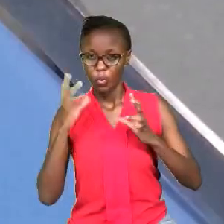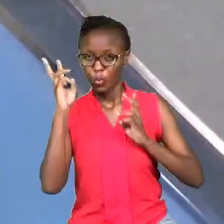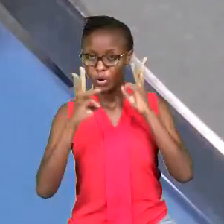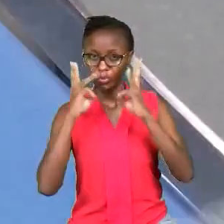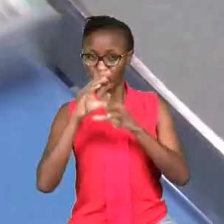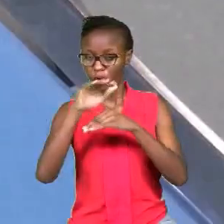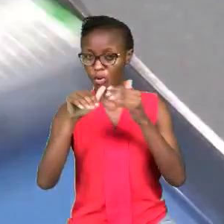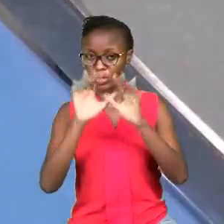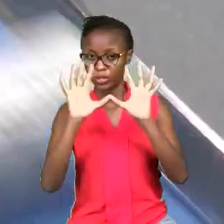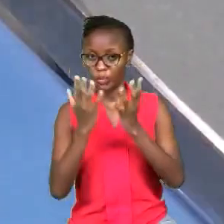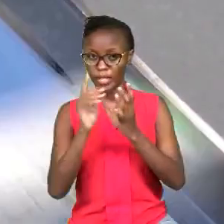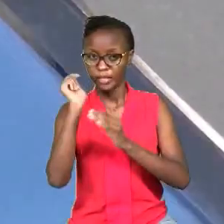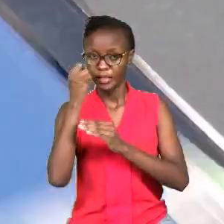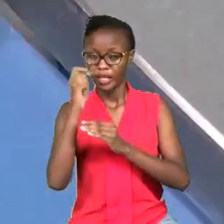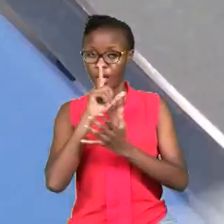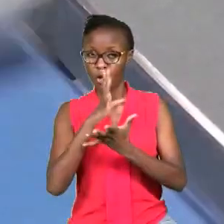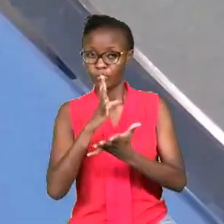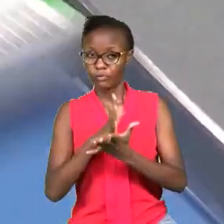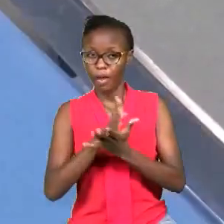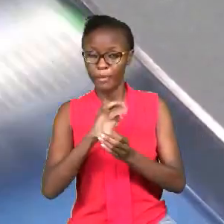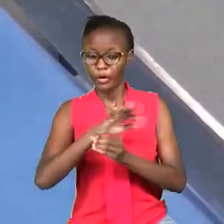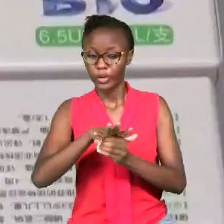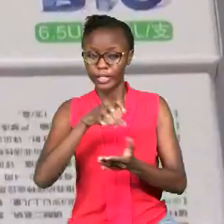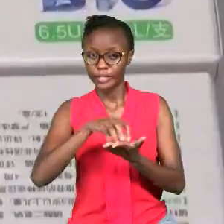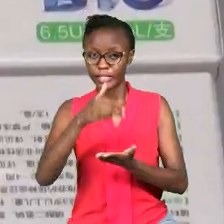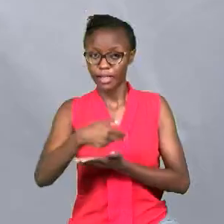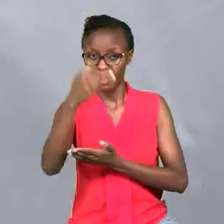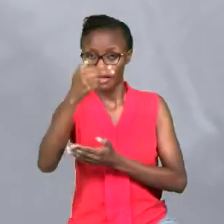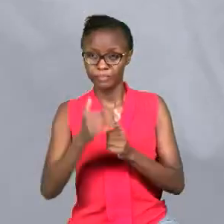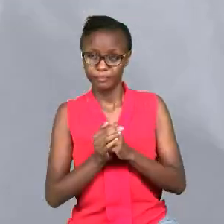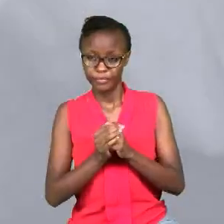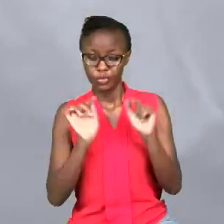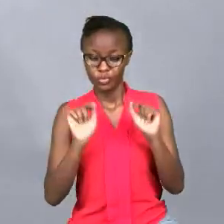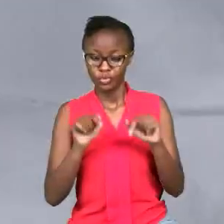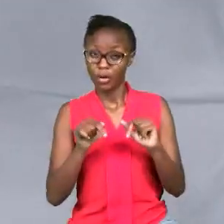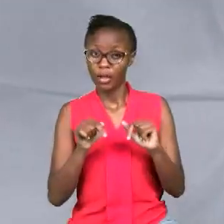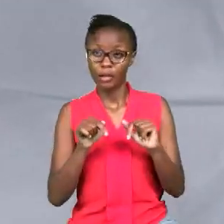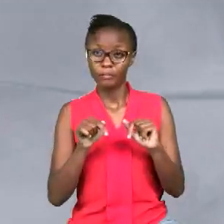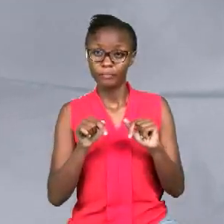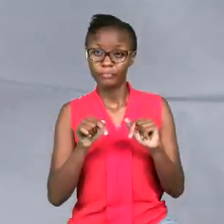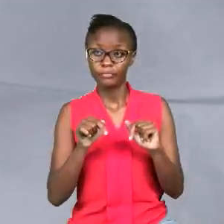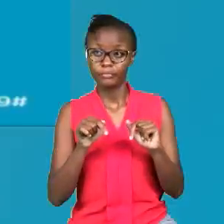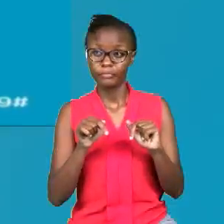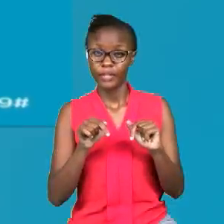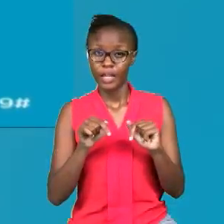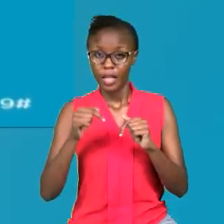yet again Kenya has recorded a rise in the number of daily infections. Today, out of a sample of